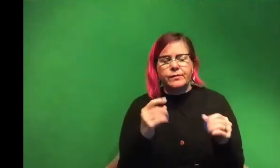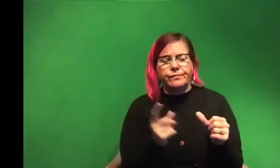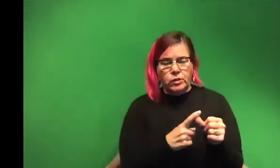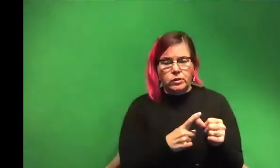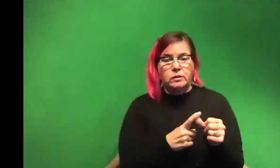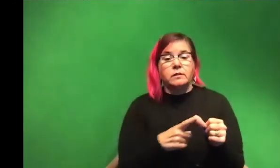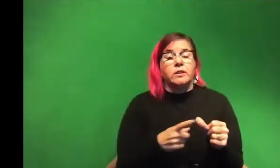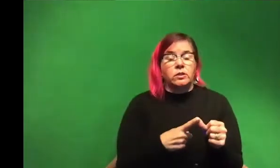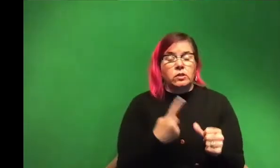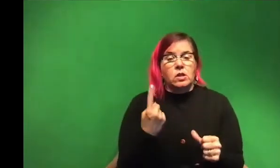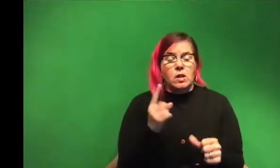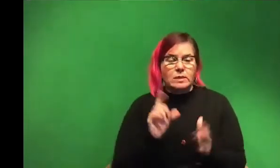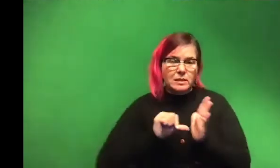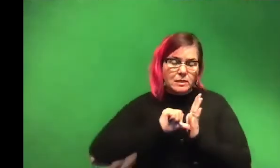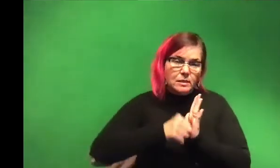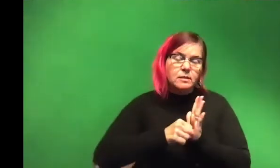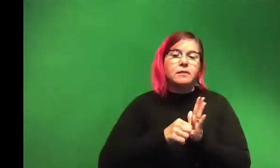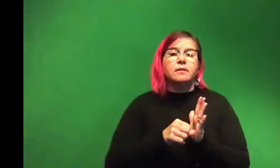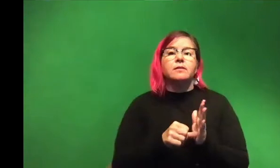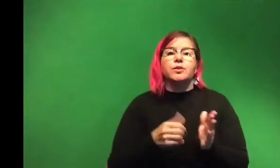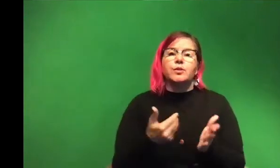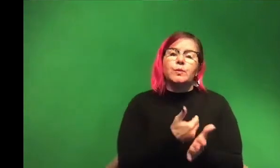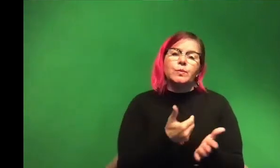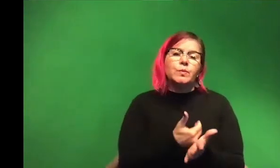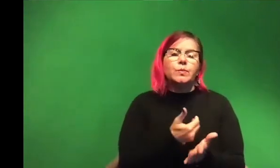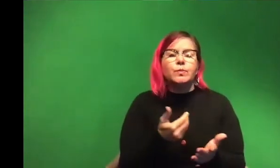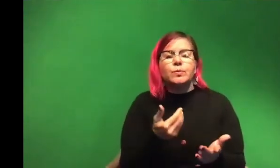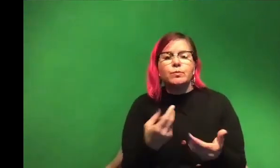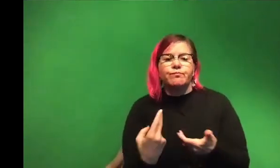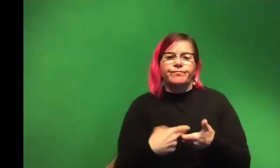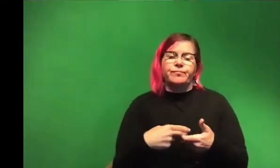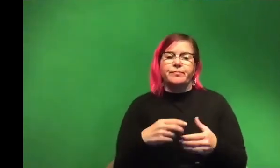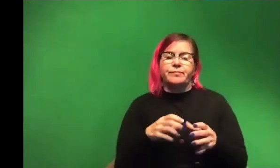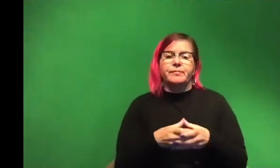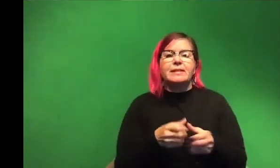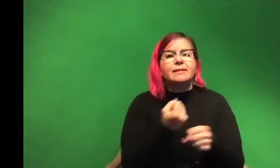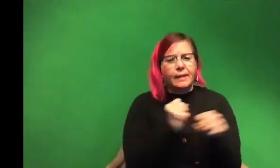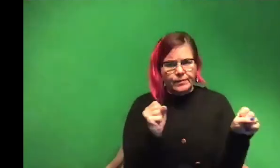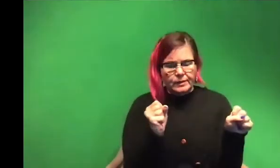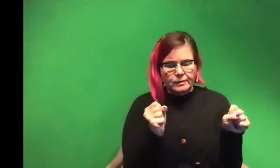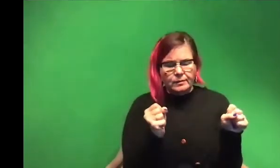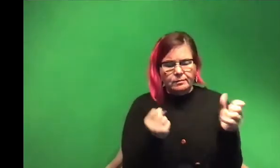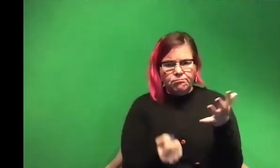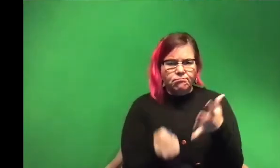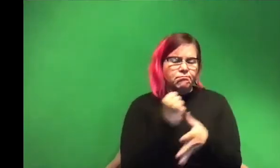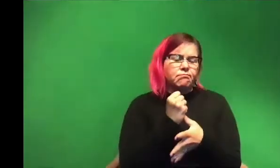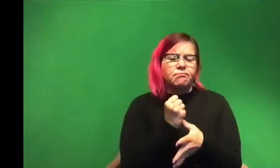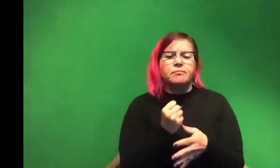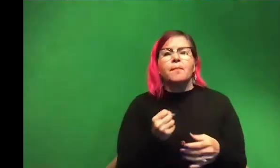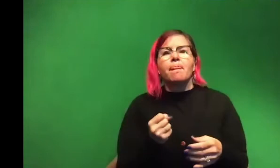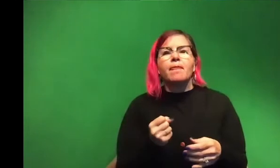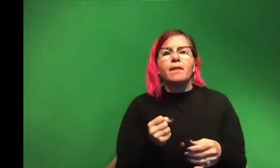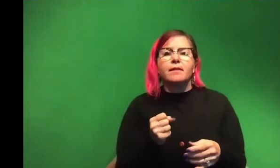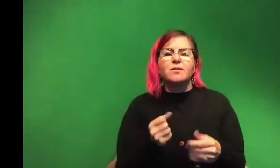thing that I always want to emphasize to newcomers to drones is actually safety. Just because it's really, really,